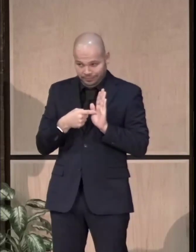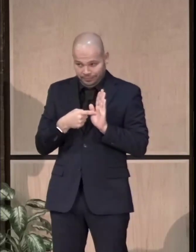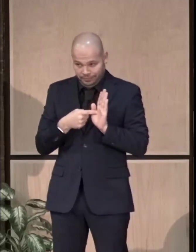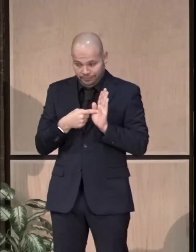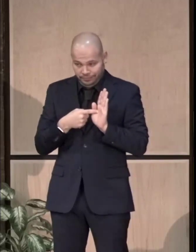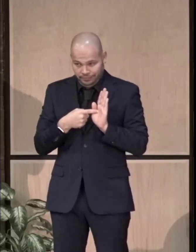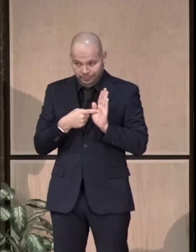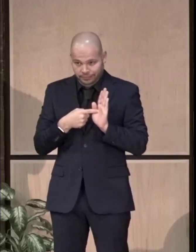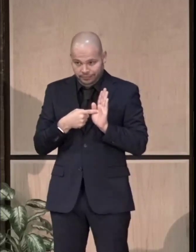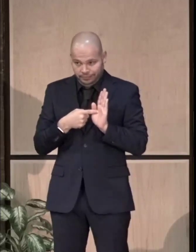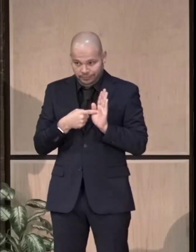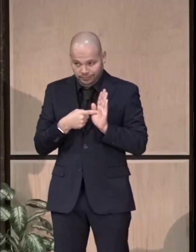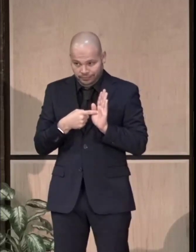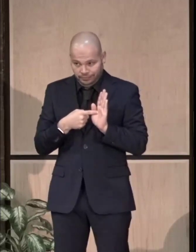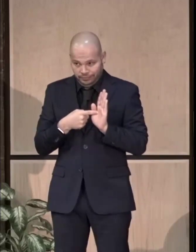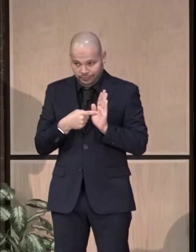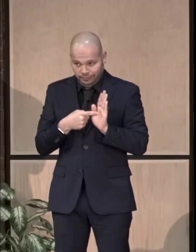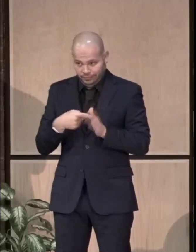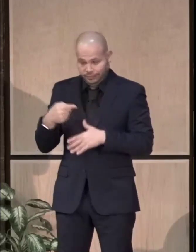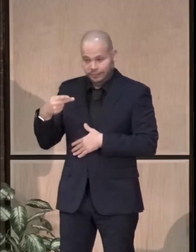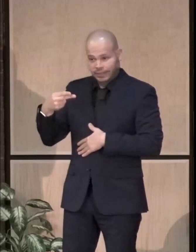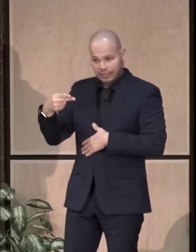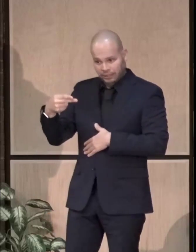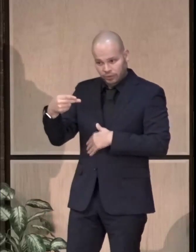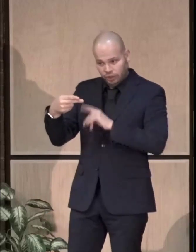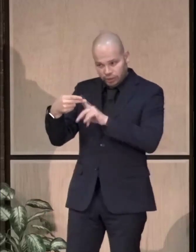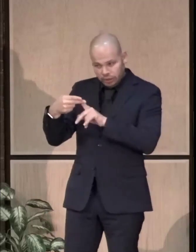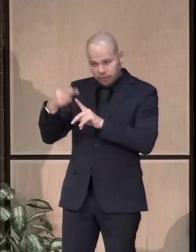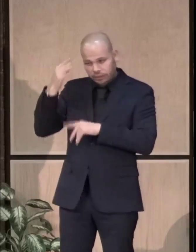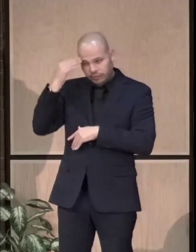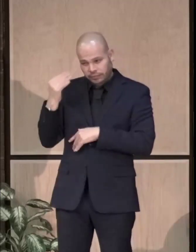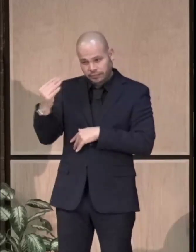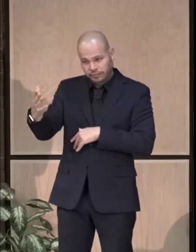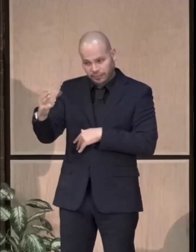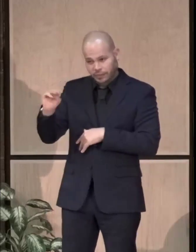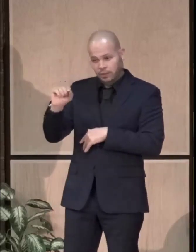Hodges' report to Sergeant Moat, right?